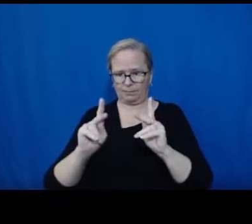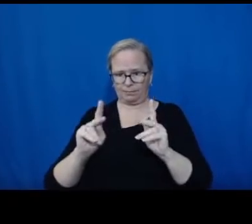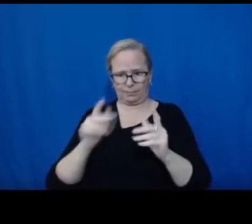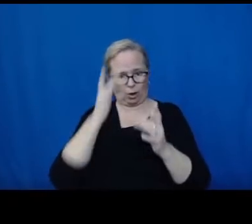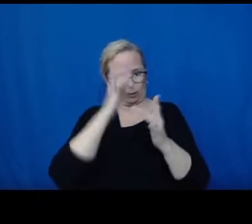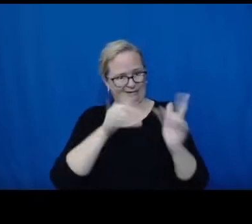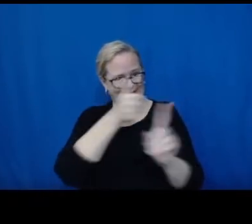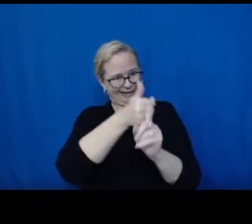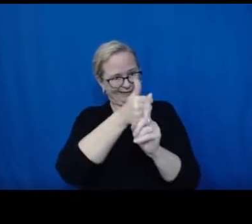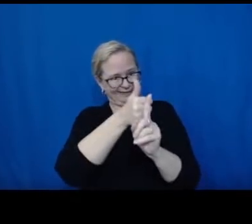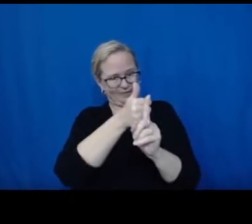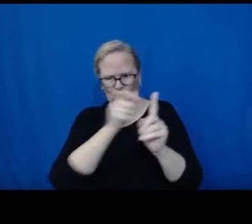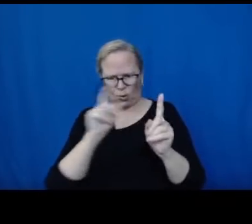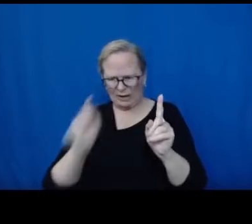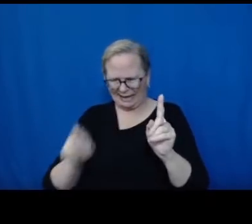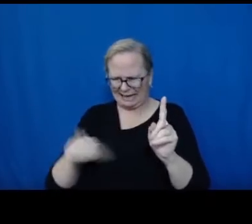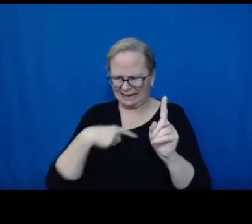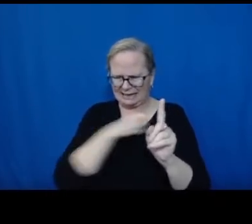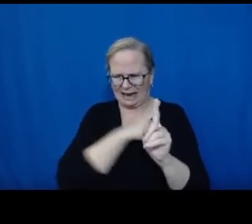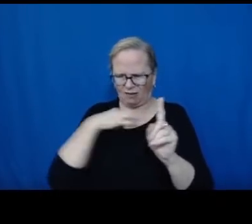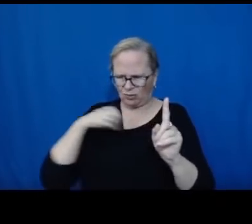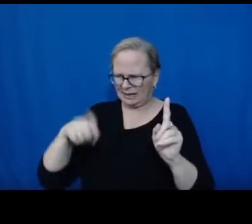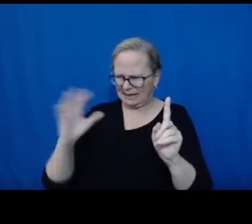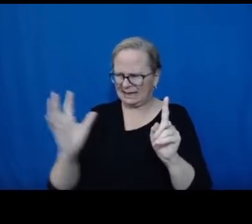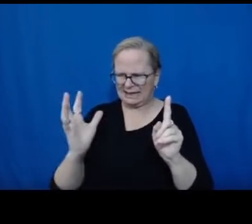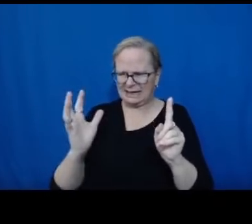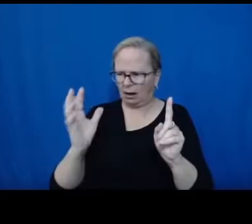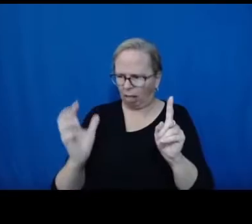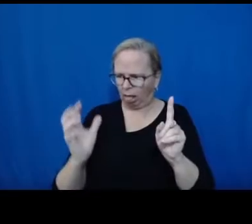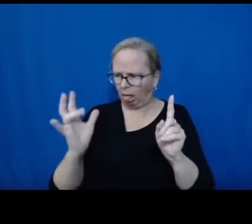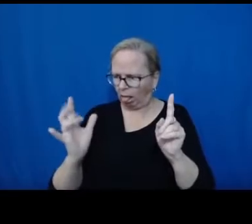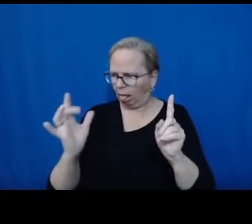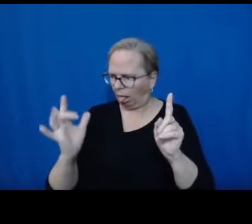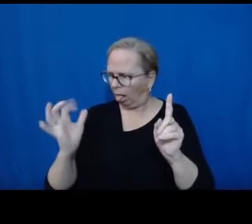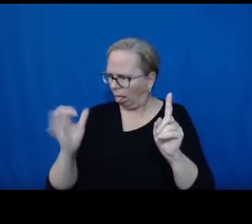team, the colleagues pick up the slack as they're able to. And when eventually people